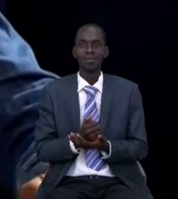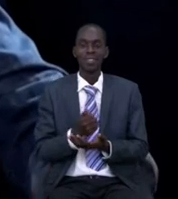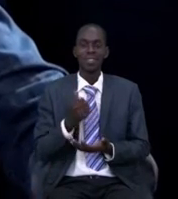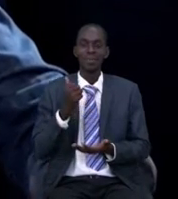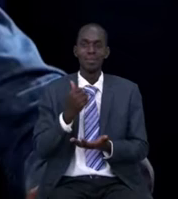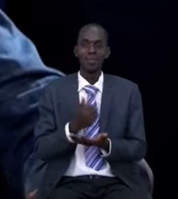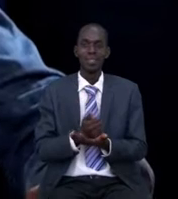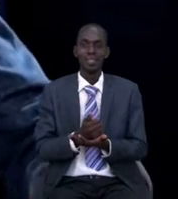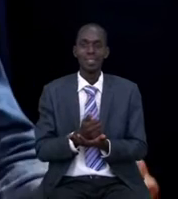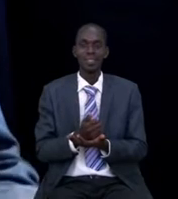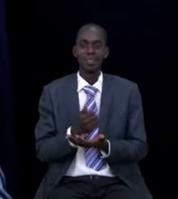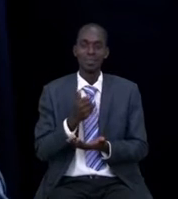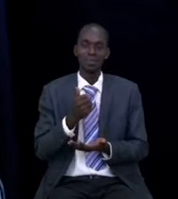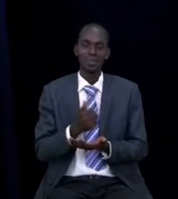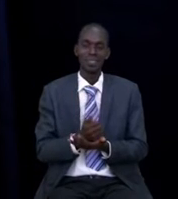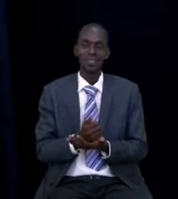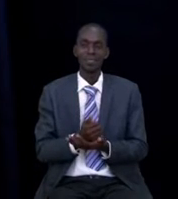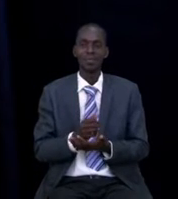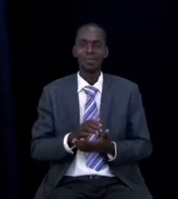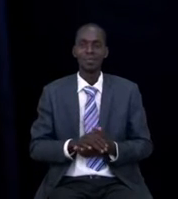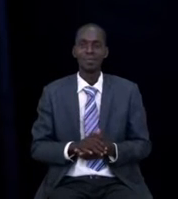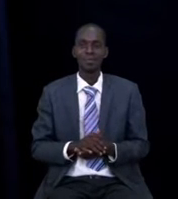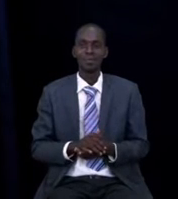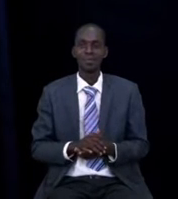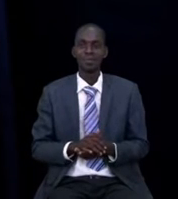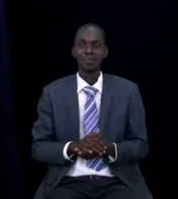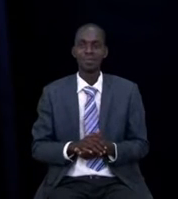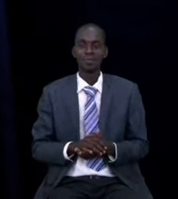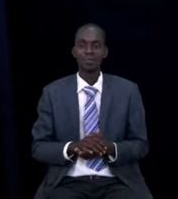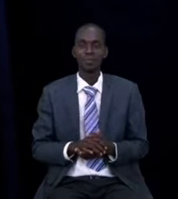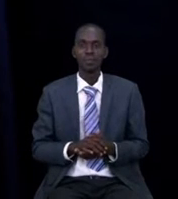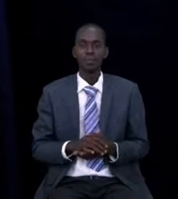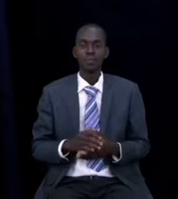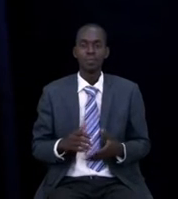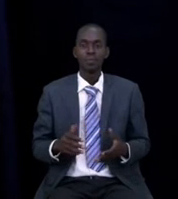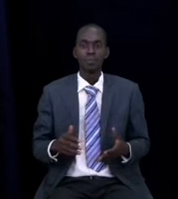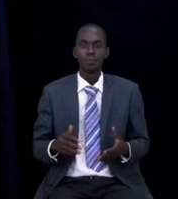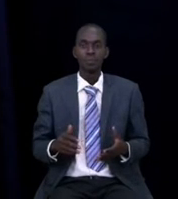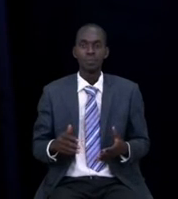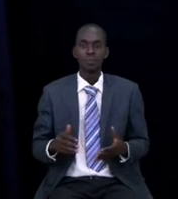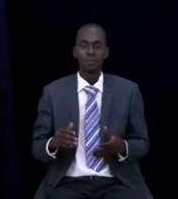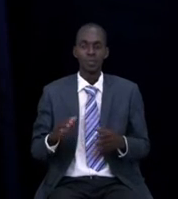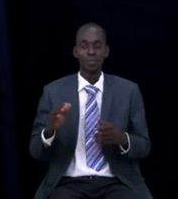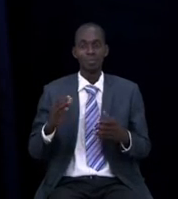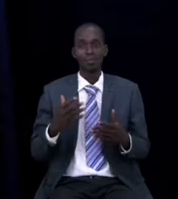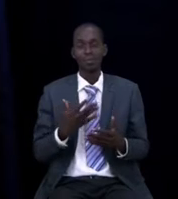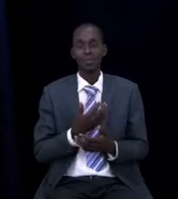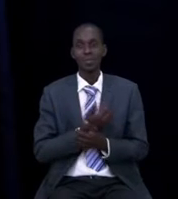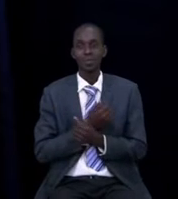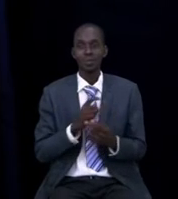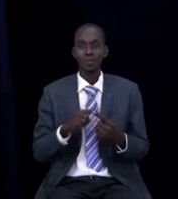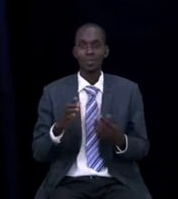Amen. Amen. What a privilege to sing that in your language.